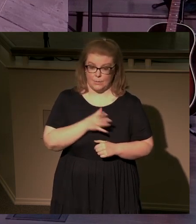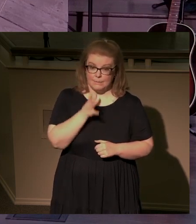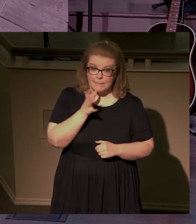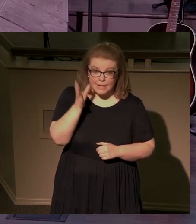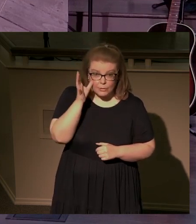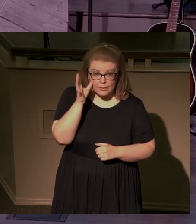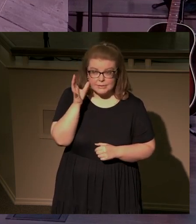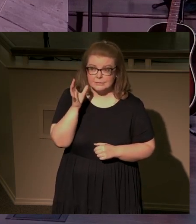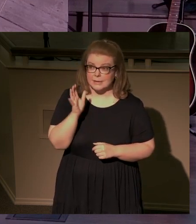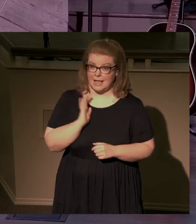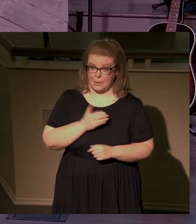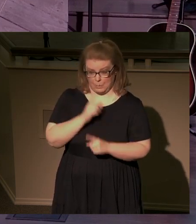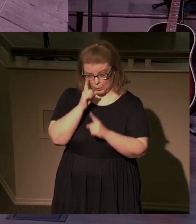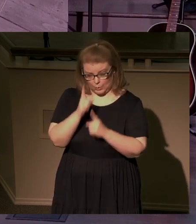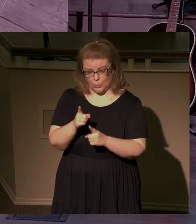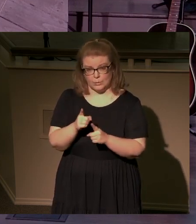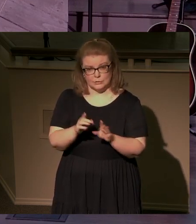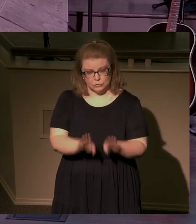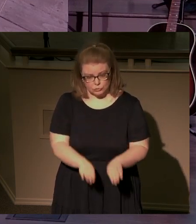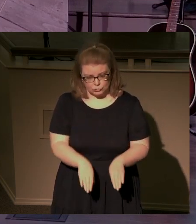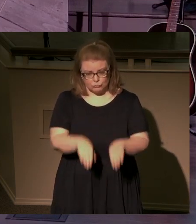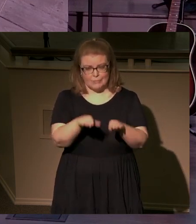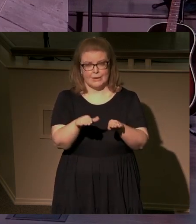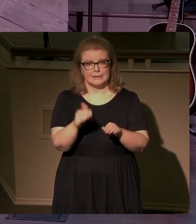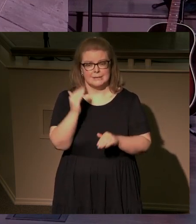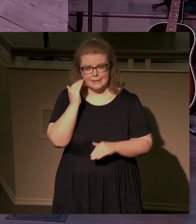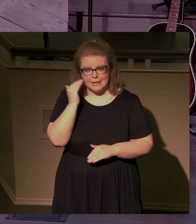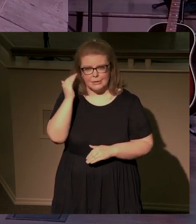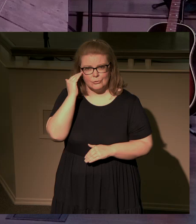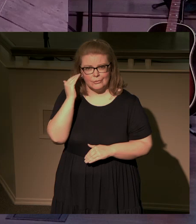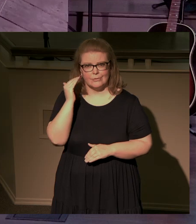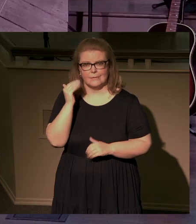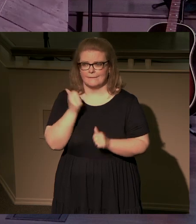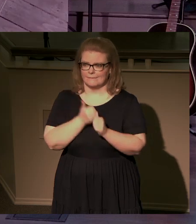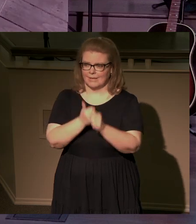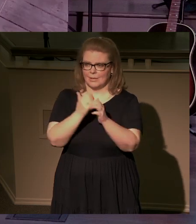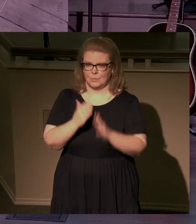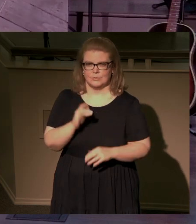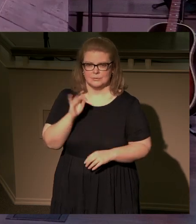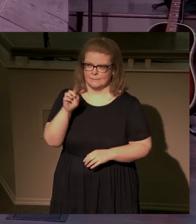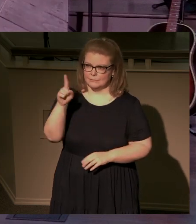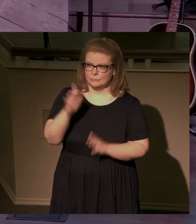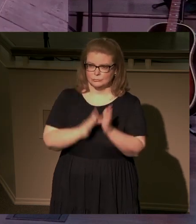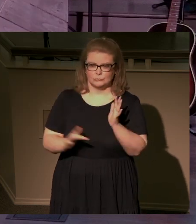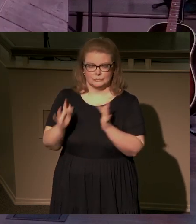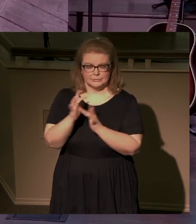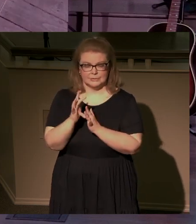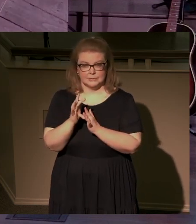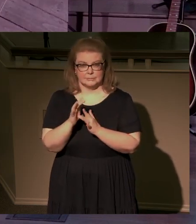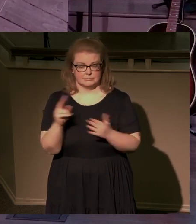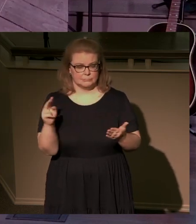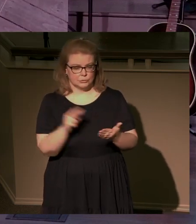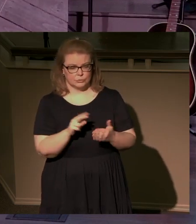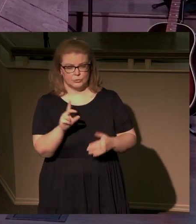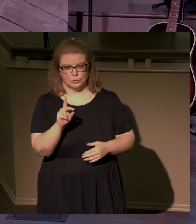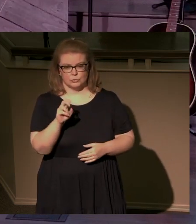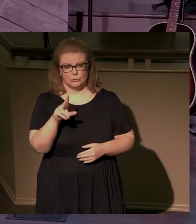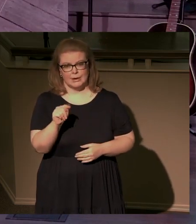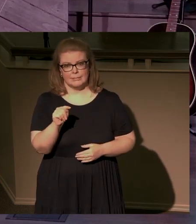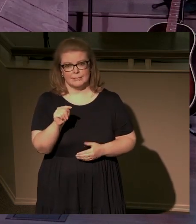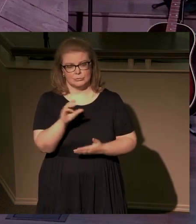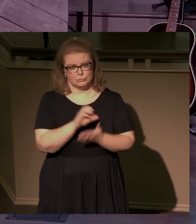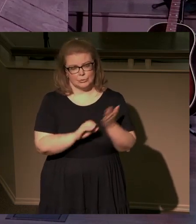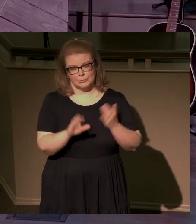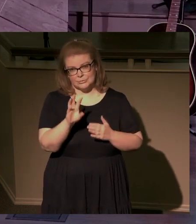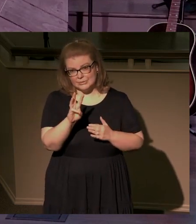to raise adult followers of Jesus. You can take your Bibles, turn to Deuteronomy 6, 4 through 9.